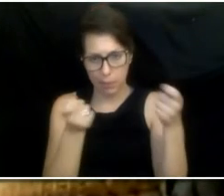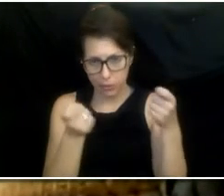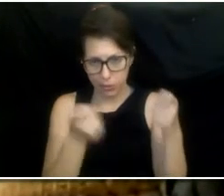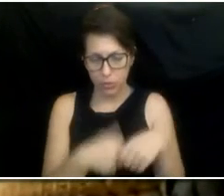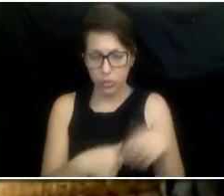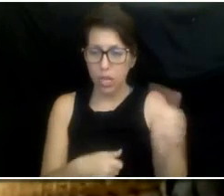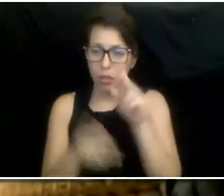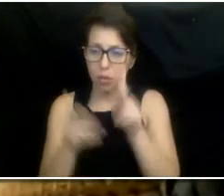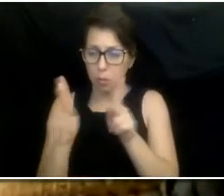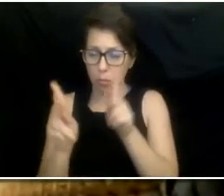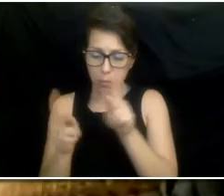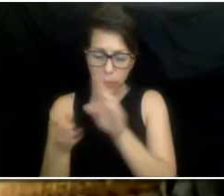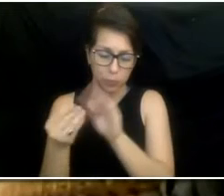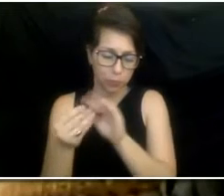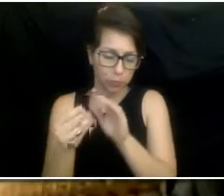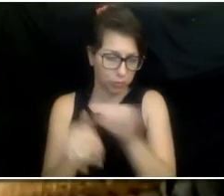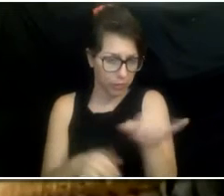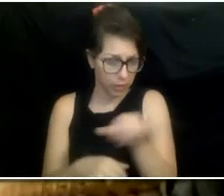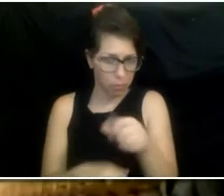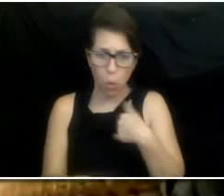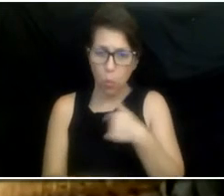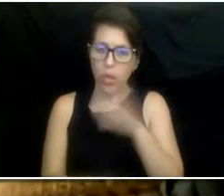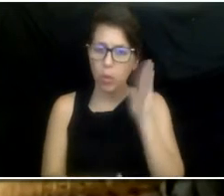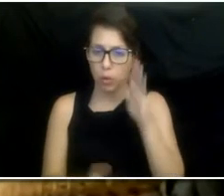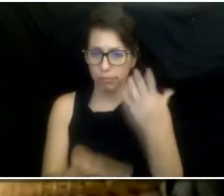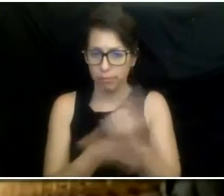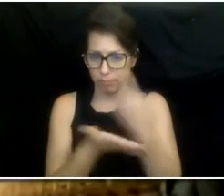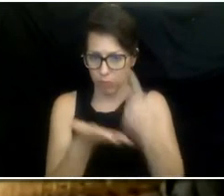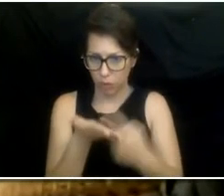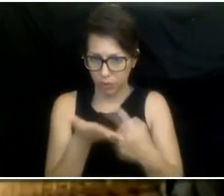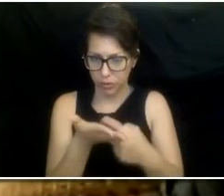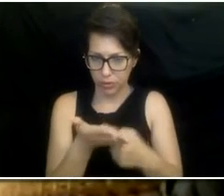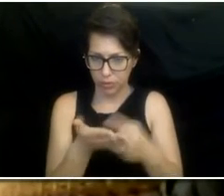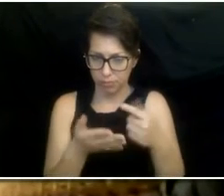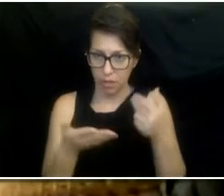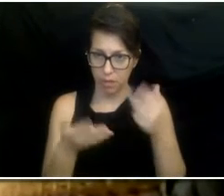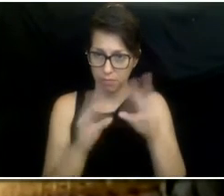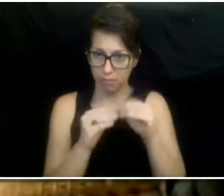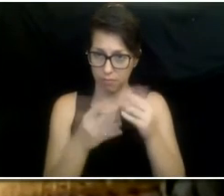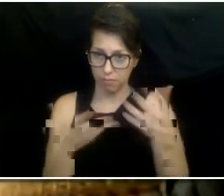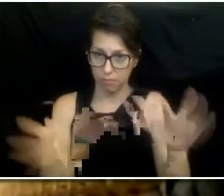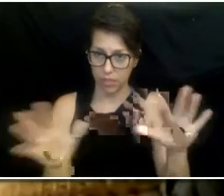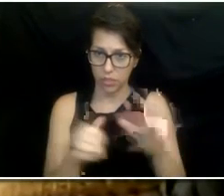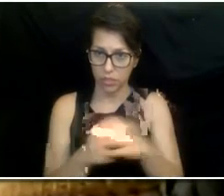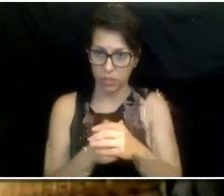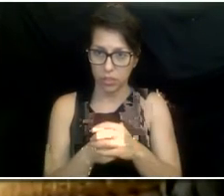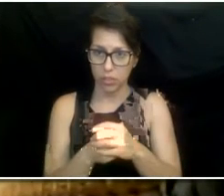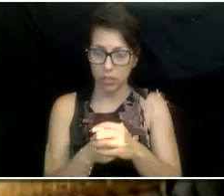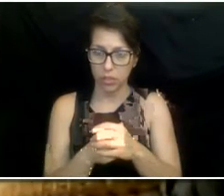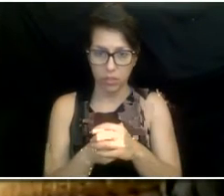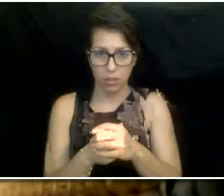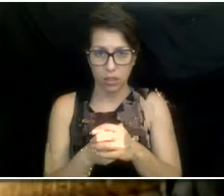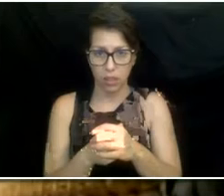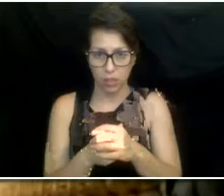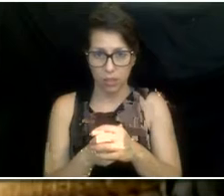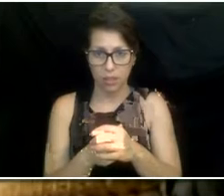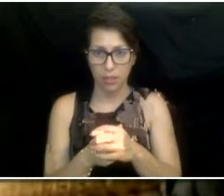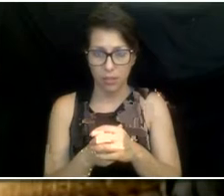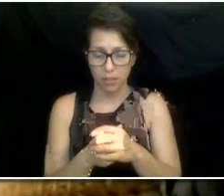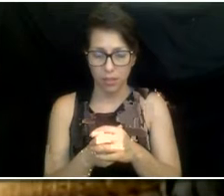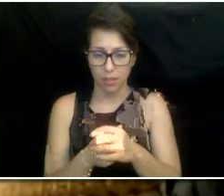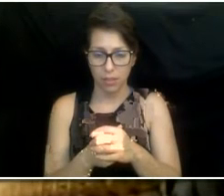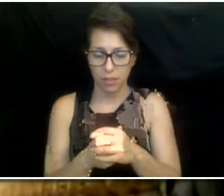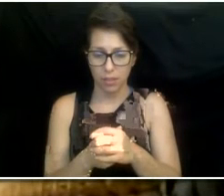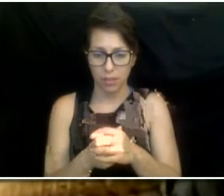disagreeing that you know CA is trying to deal with a difficult situation you know know as best as as as they can um